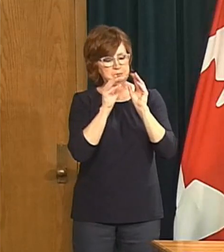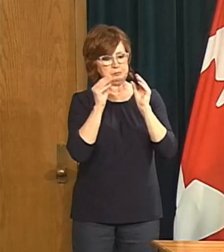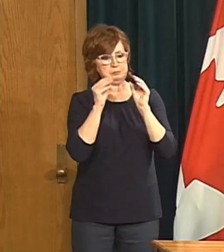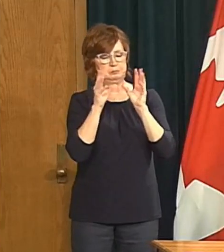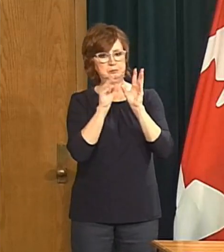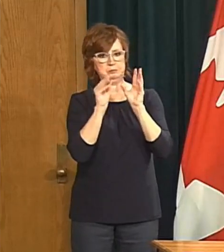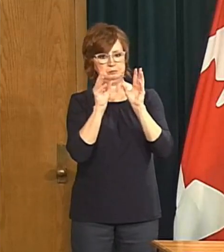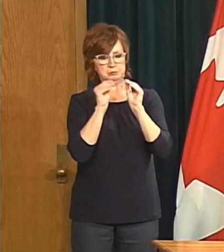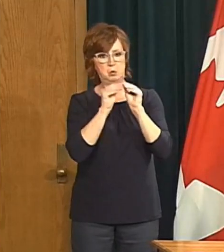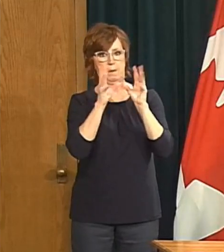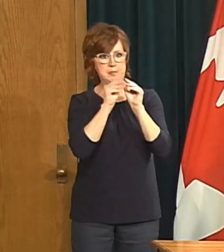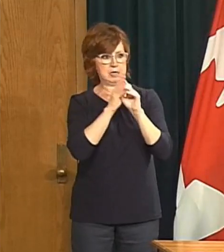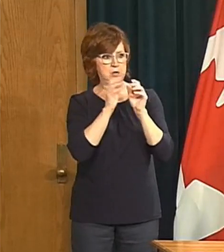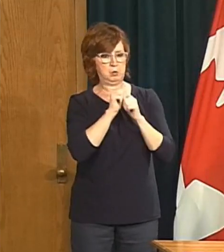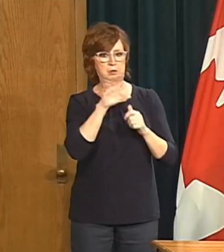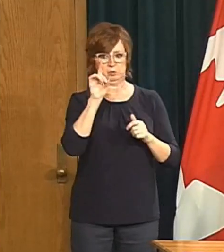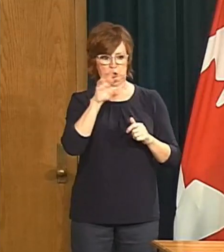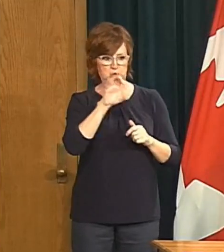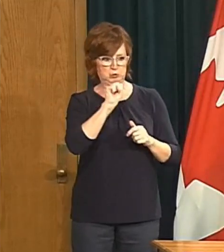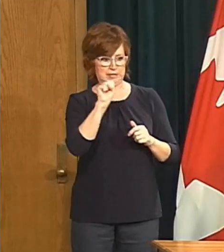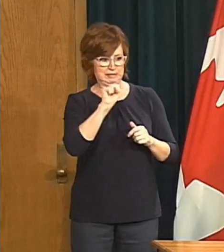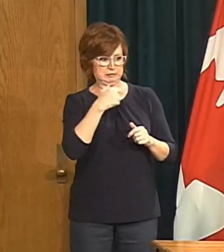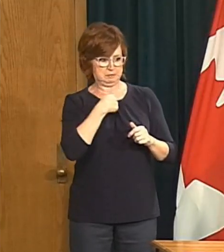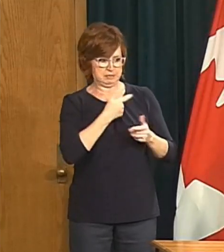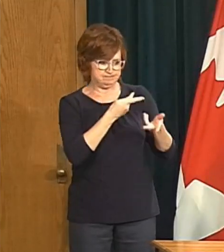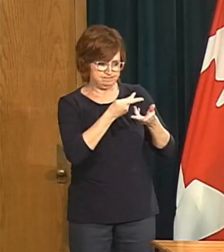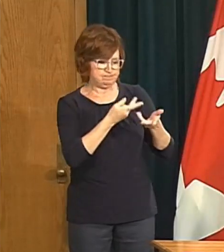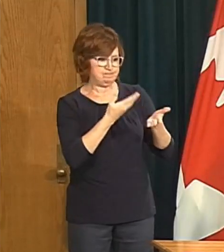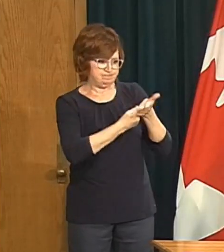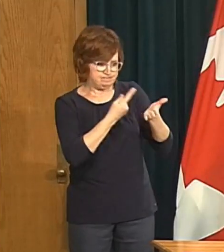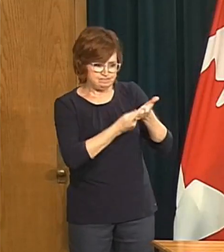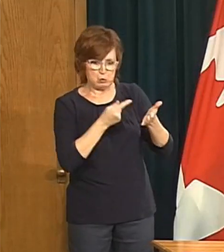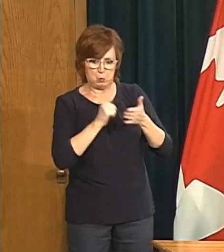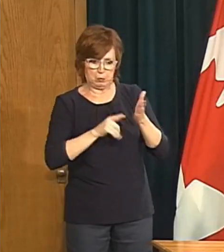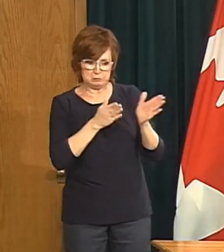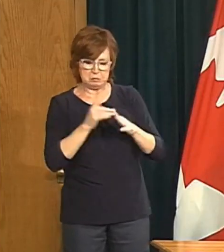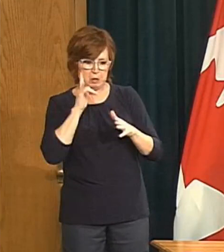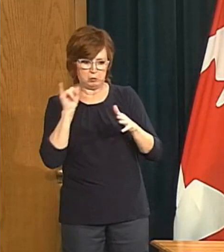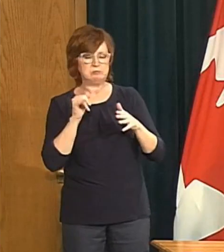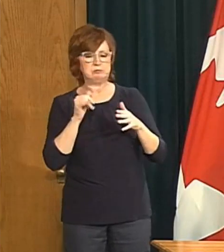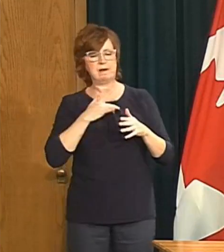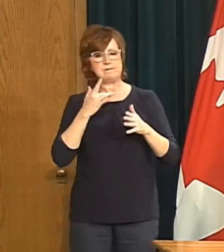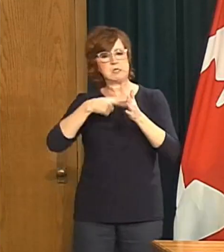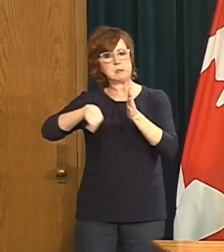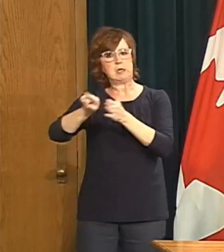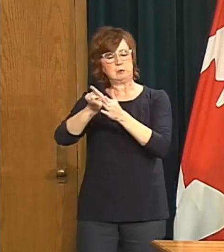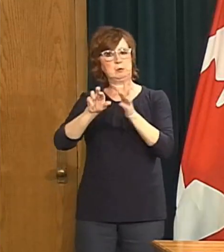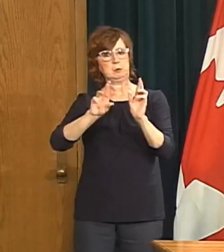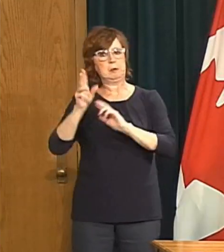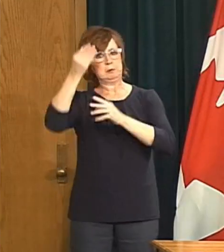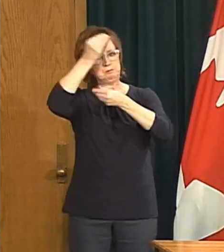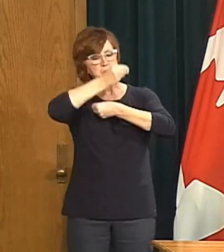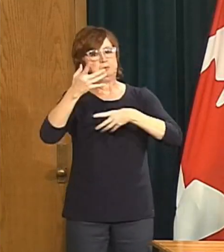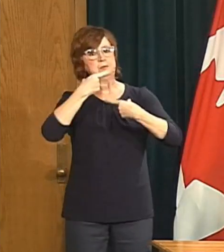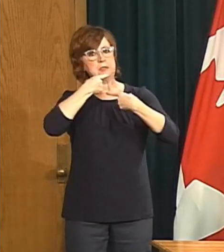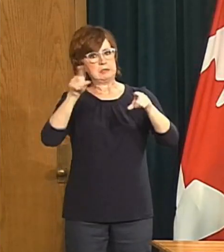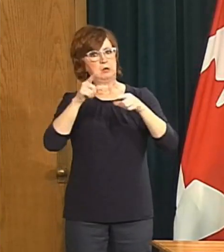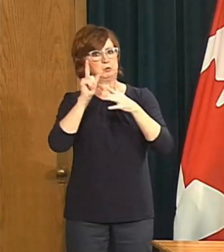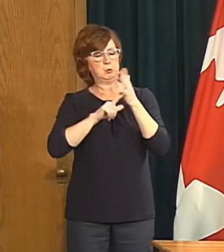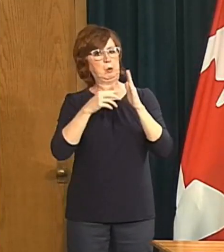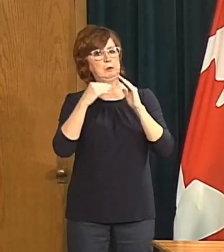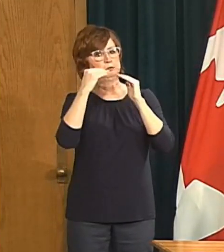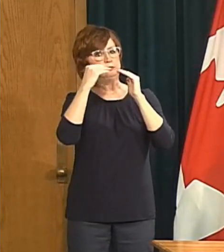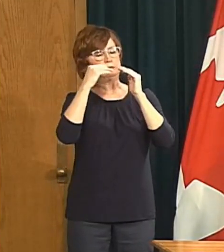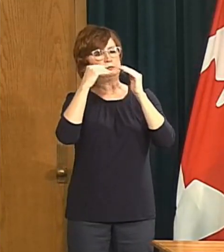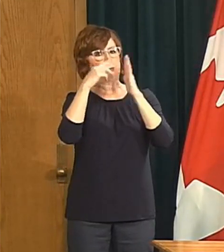release it at some point next week if our case numbers continue to hold steady where they are. As we begin to